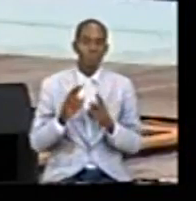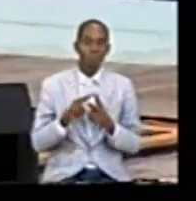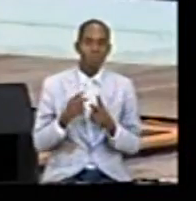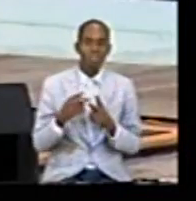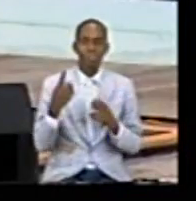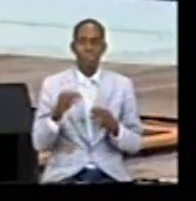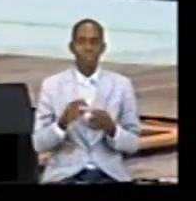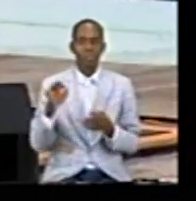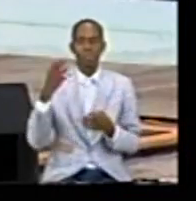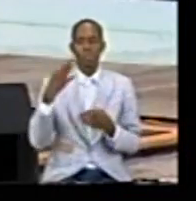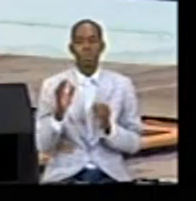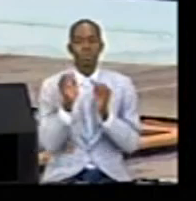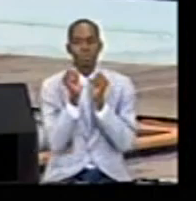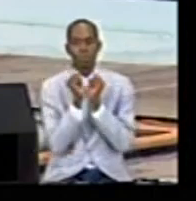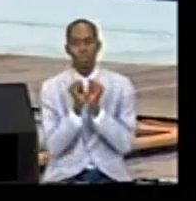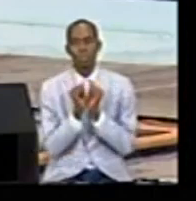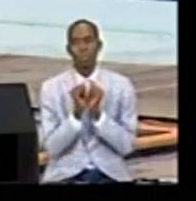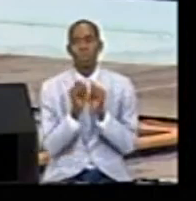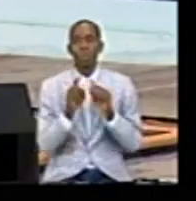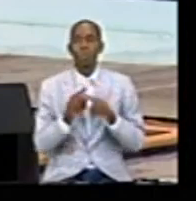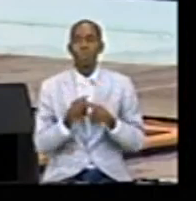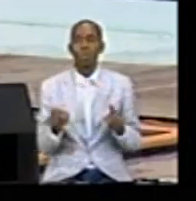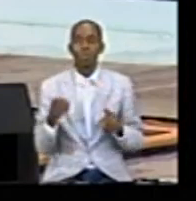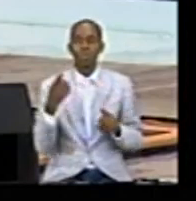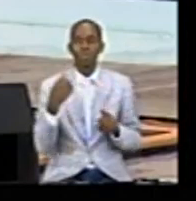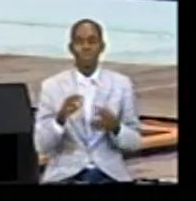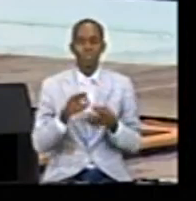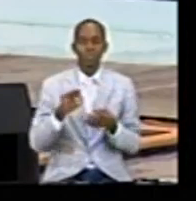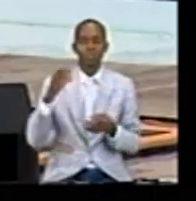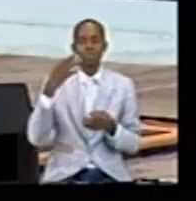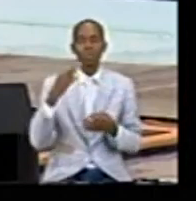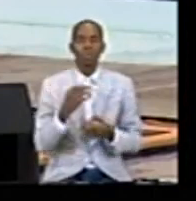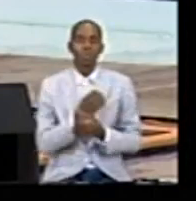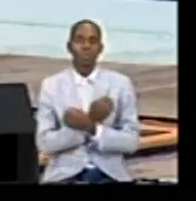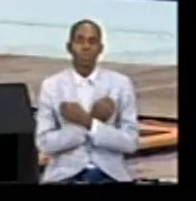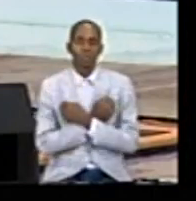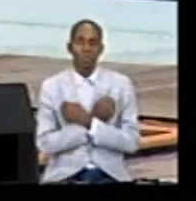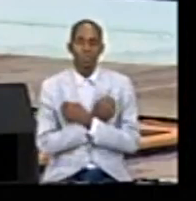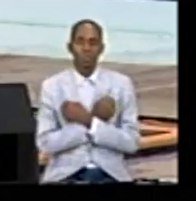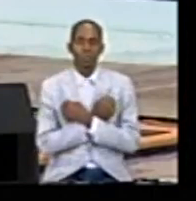bondage, but the spirit of love,